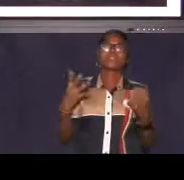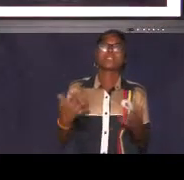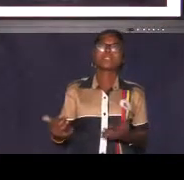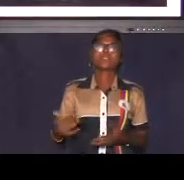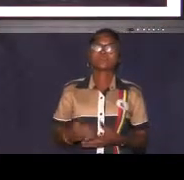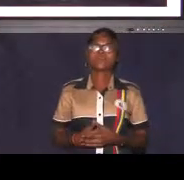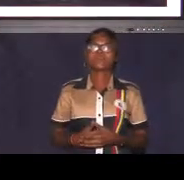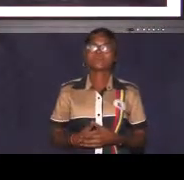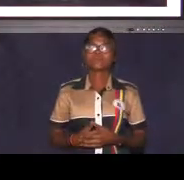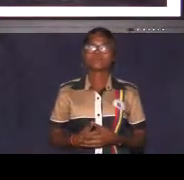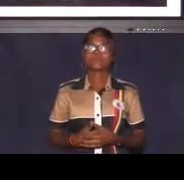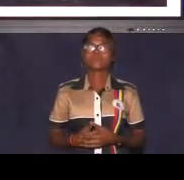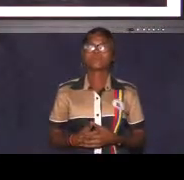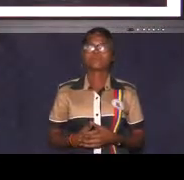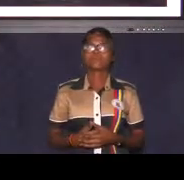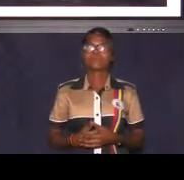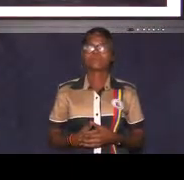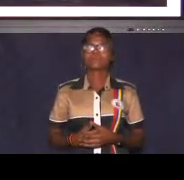today's math-a-thon.